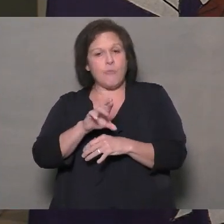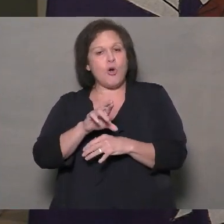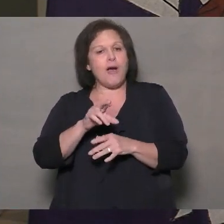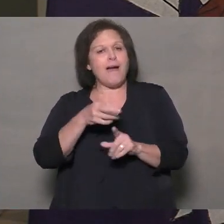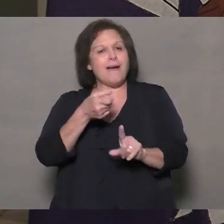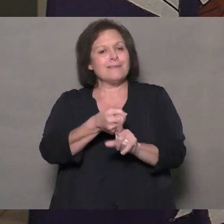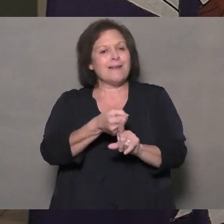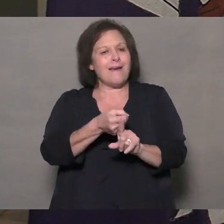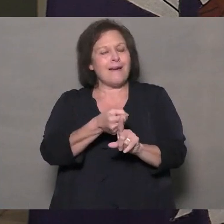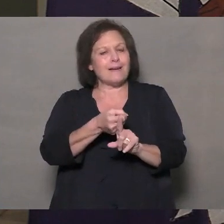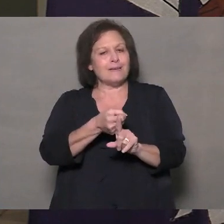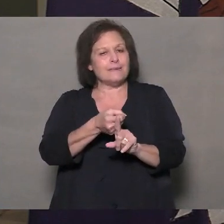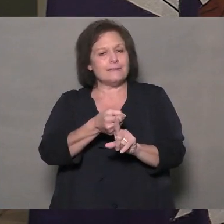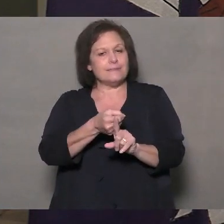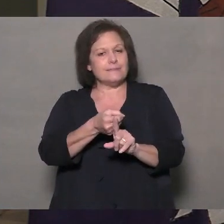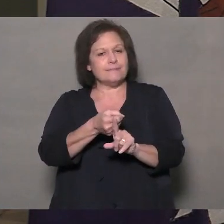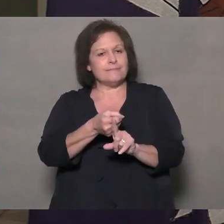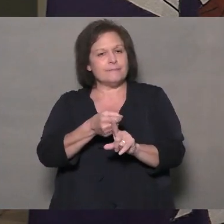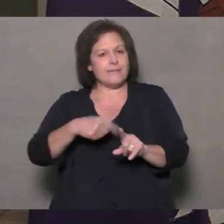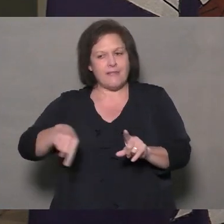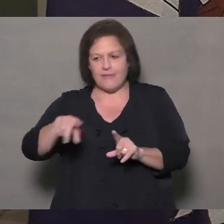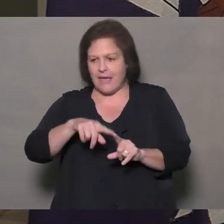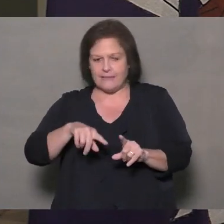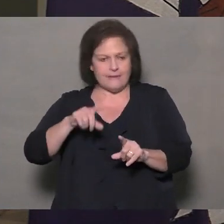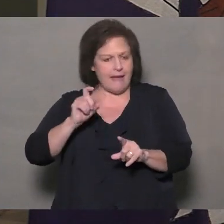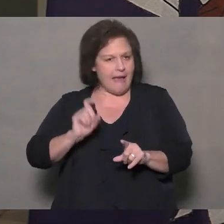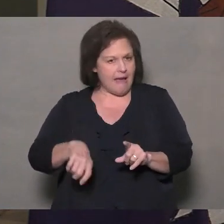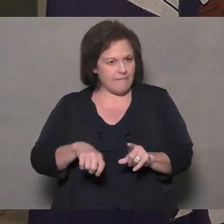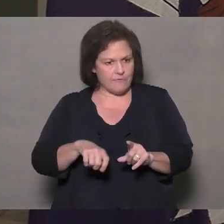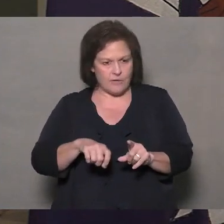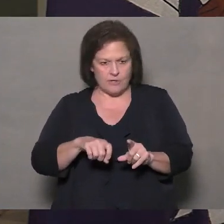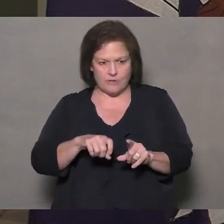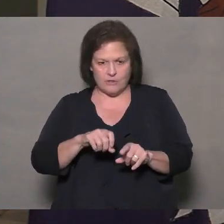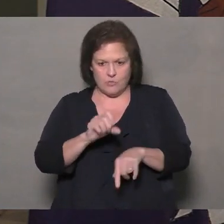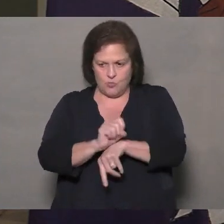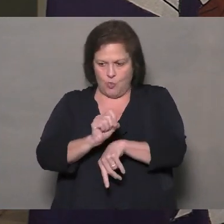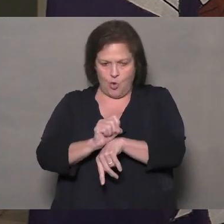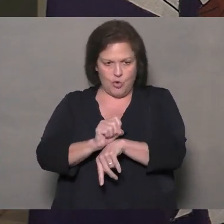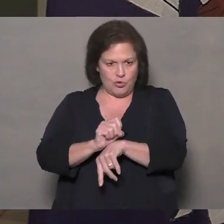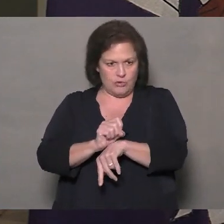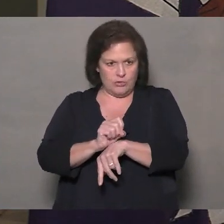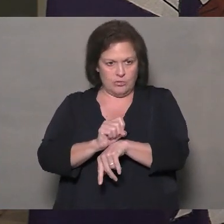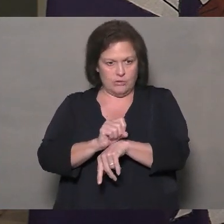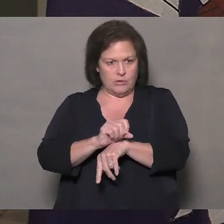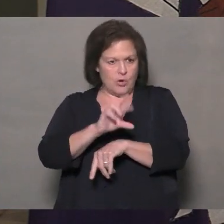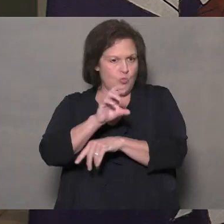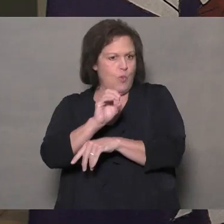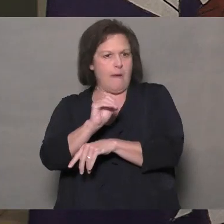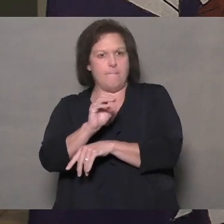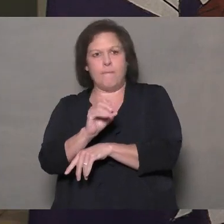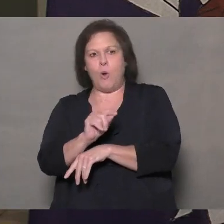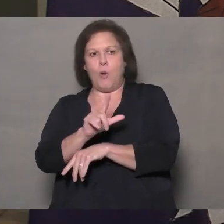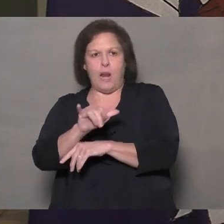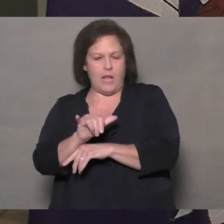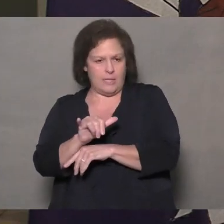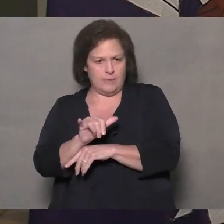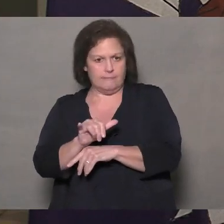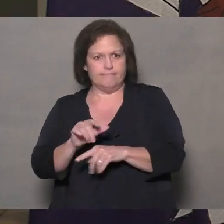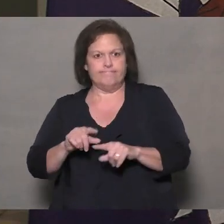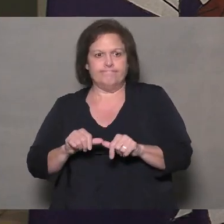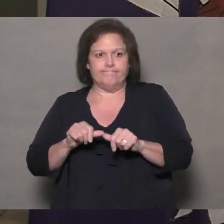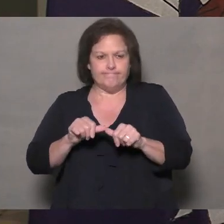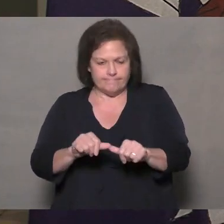year prepared our teams to transition to remote work nearly seamlessly.